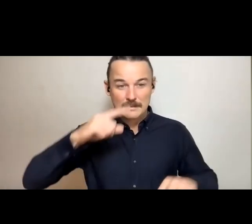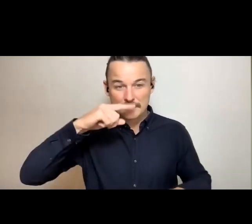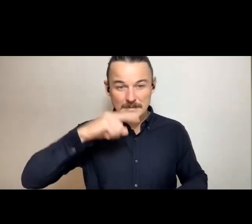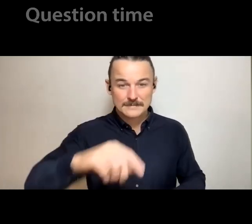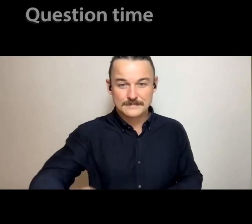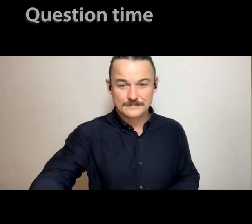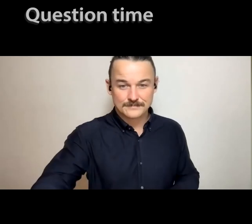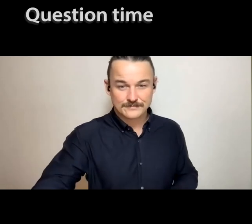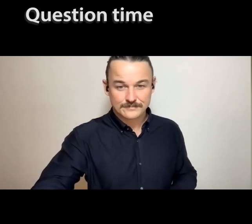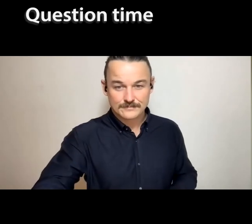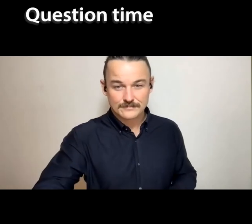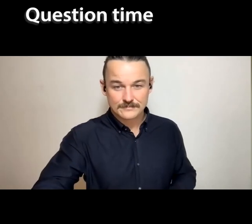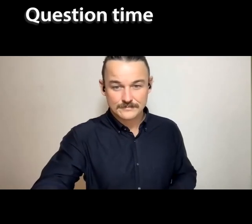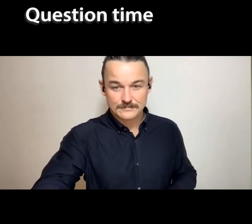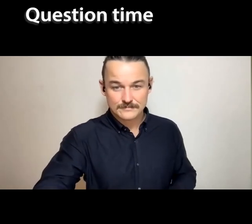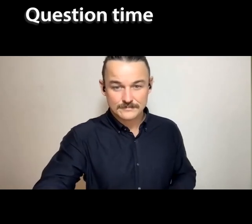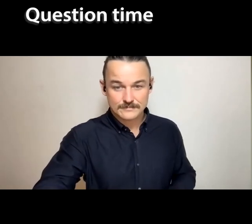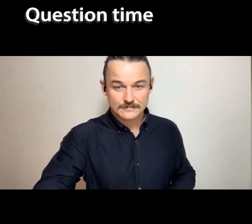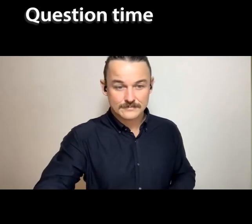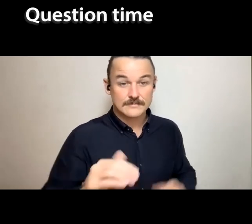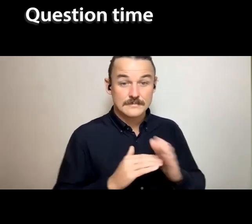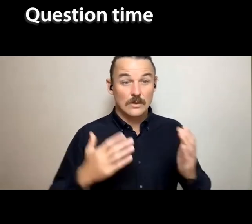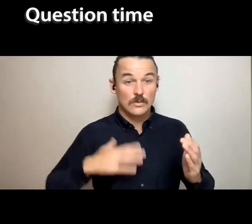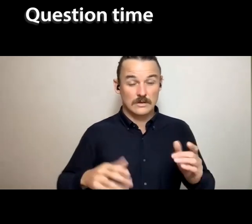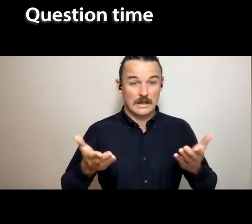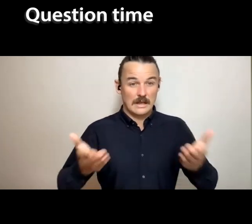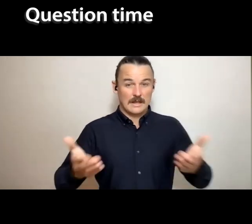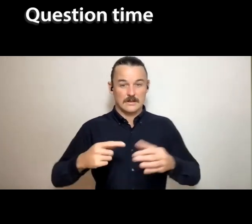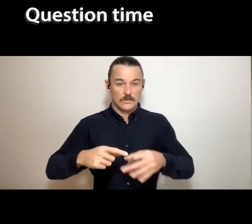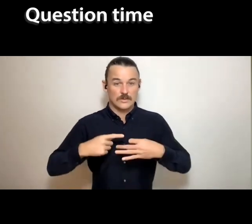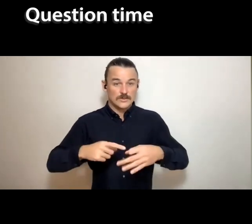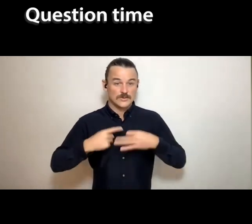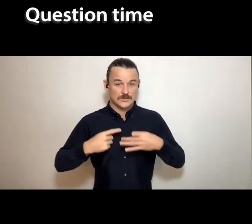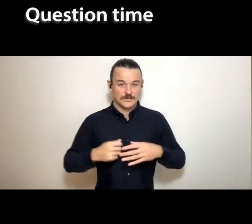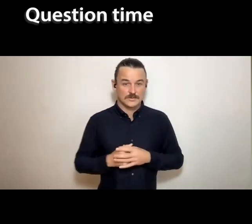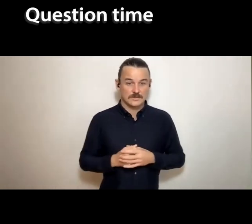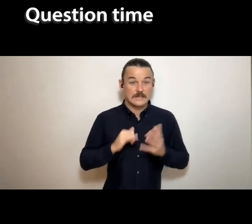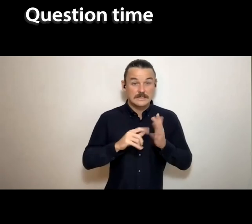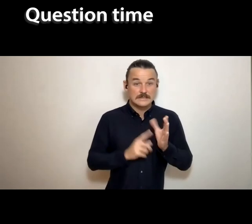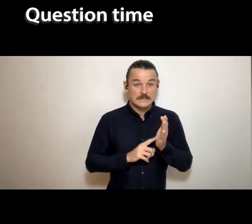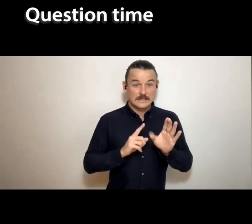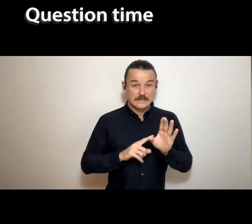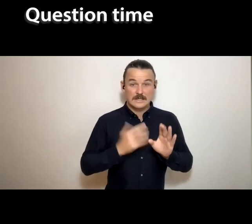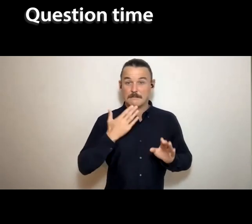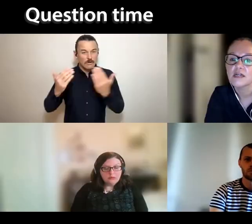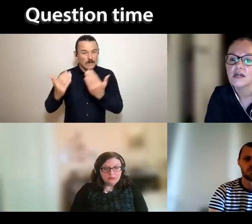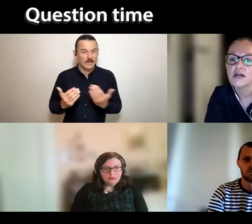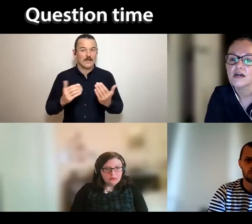question time. I wonder if we can, Sally, if you wouldn't mind pinning all of our panelists.